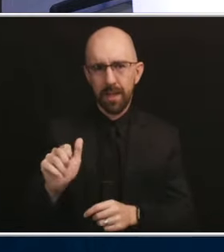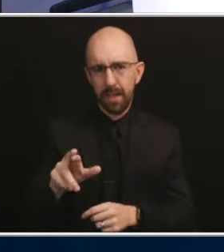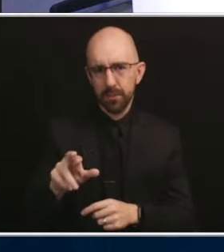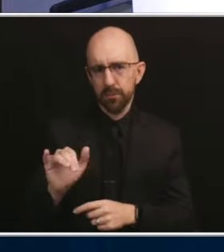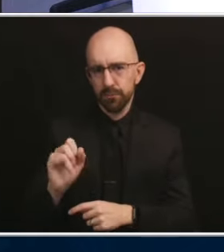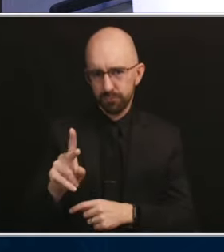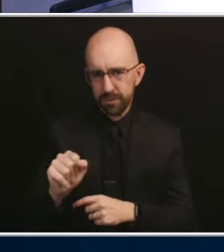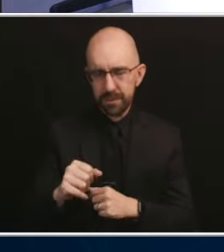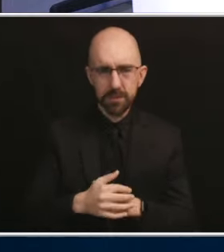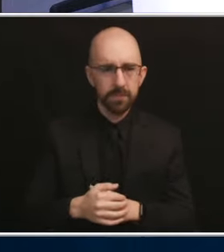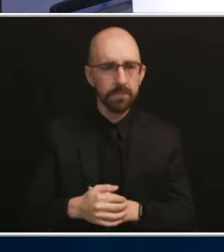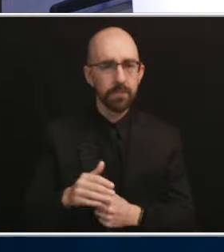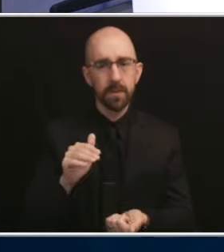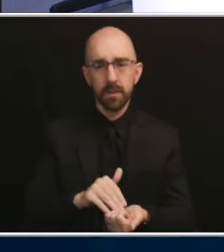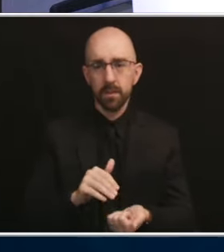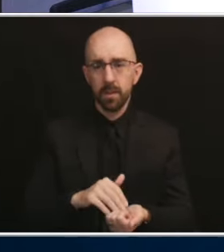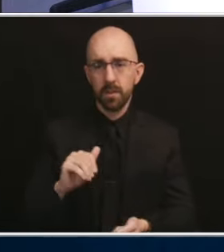Dr. Al-Rajabi, you want to tackle?